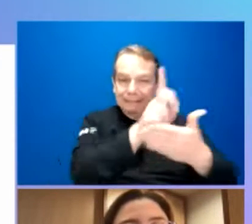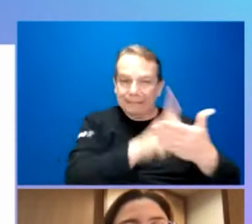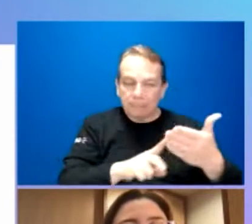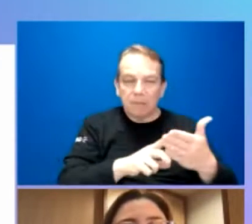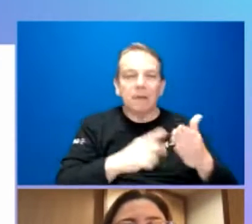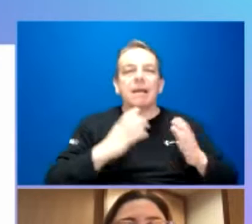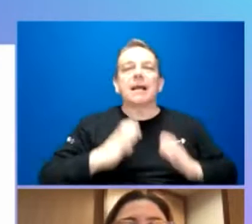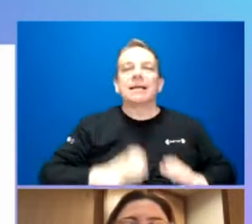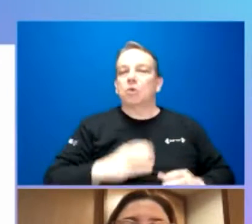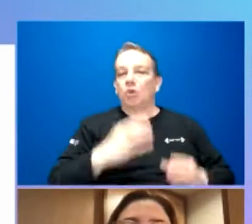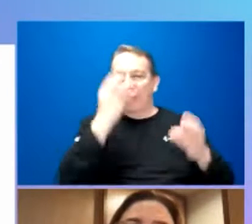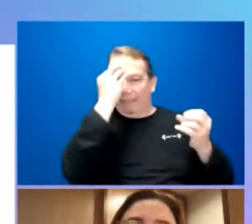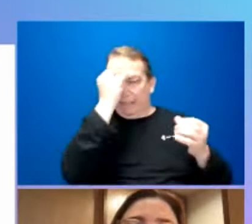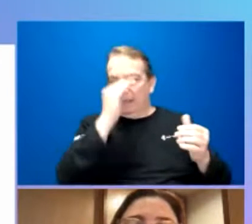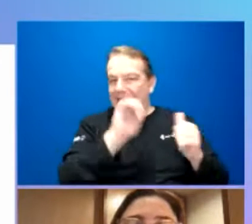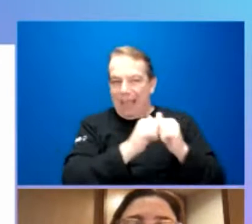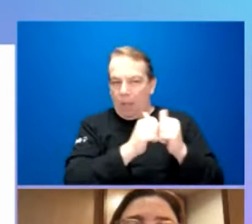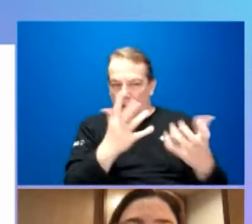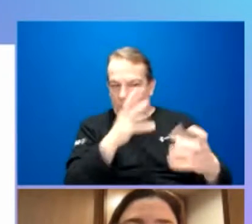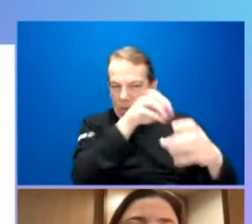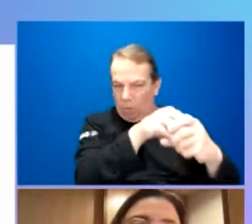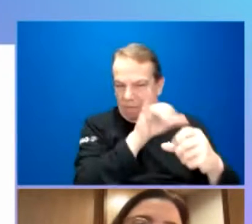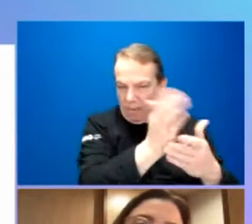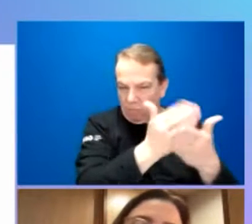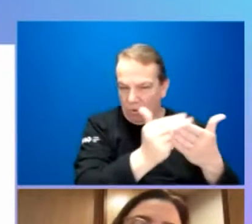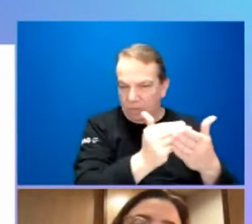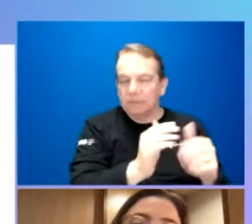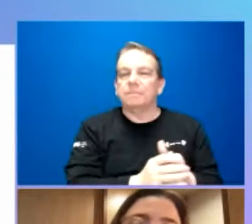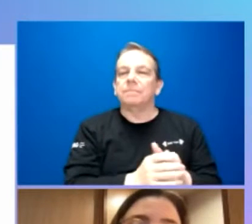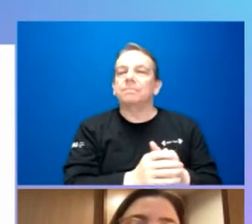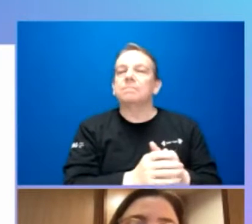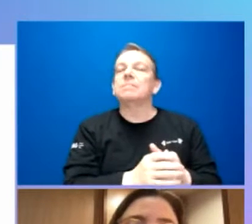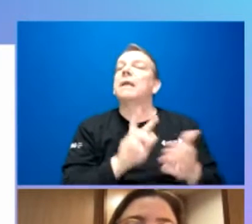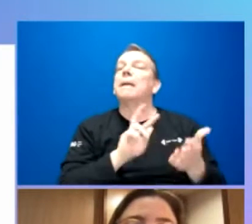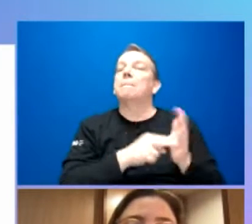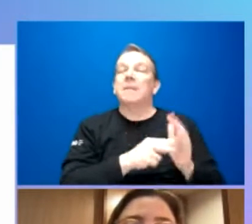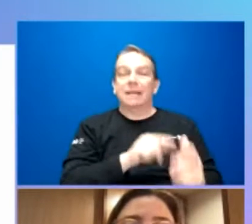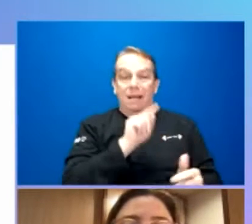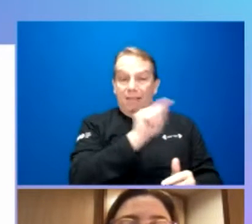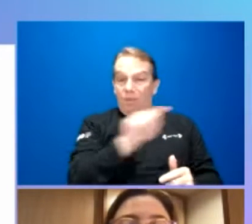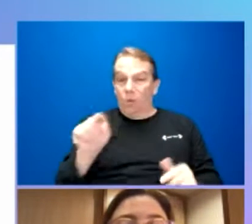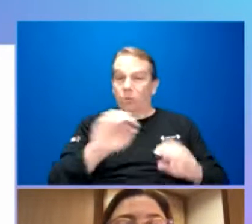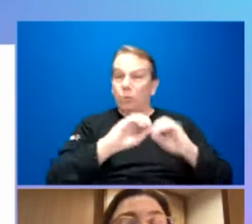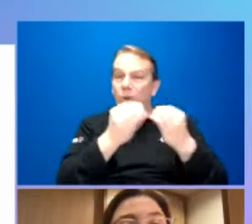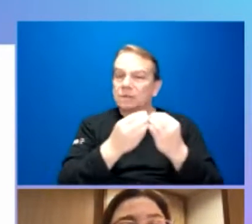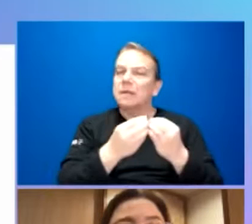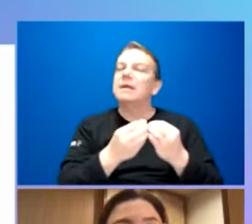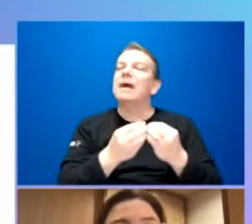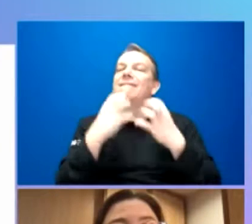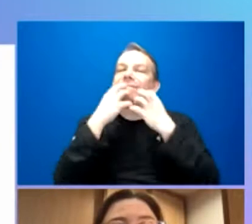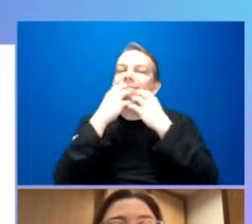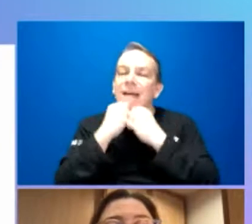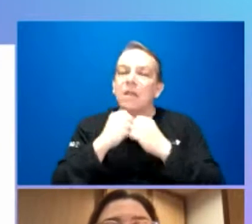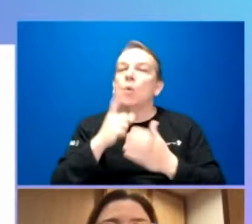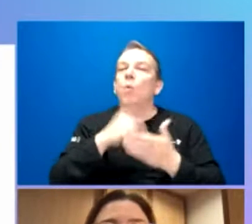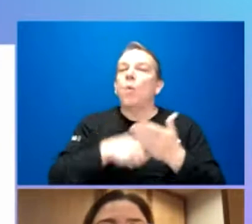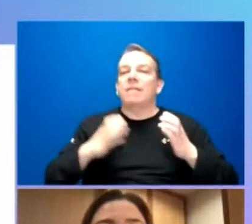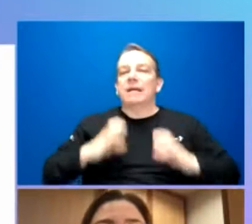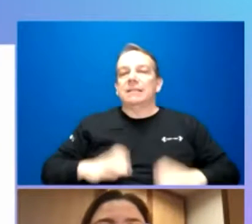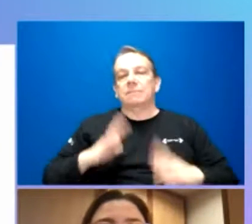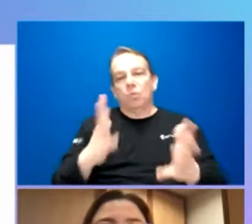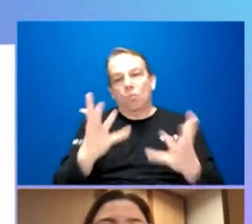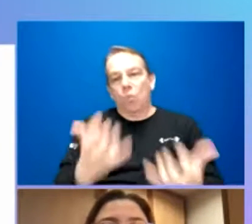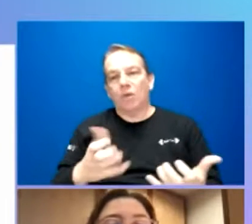thinking. So accessibility requires organizations to value talking about customer needs upfront and